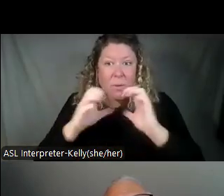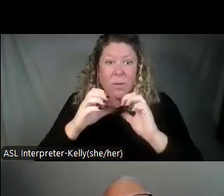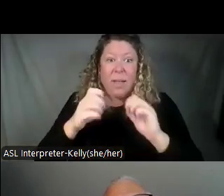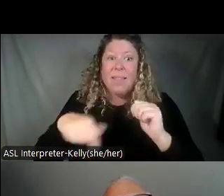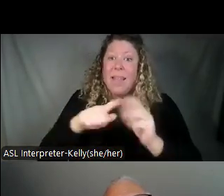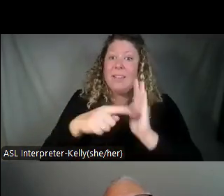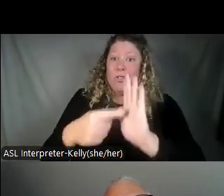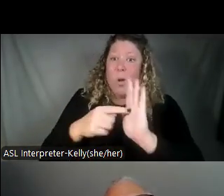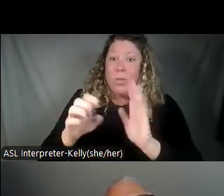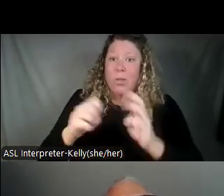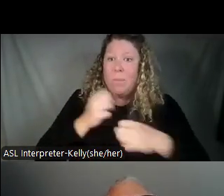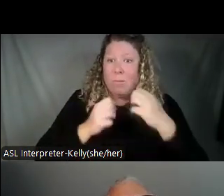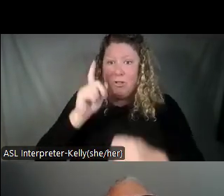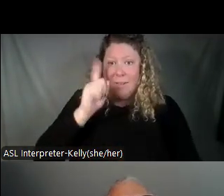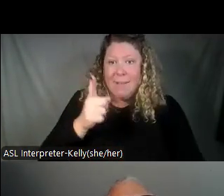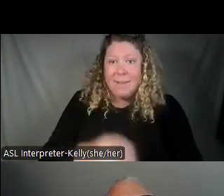intelligence.